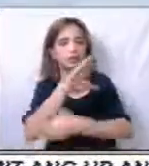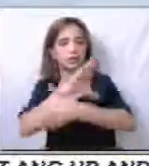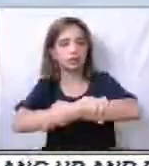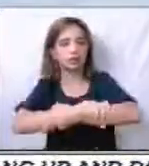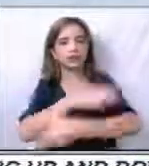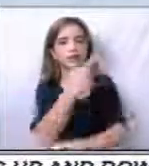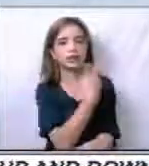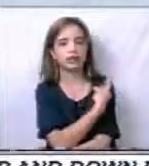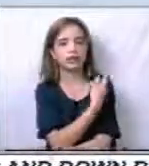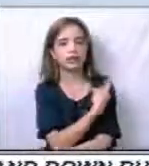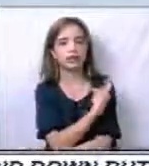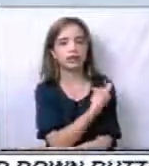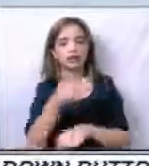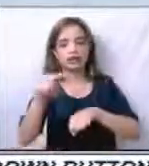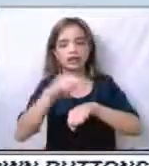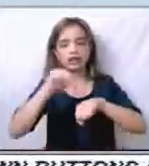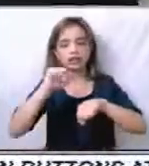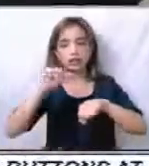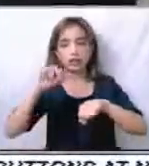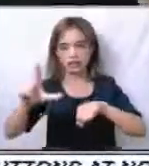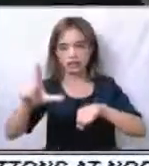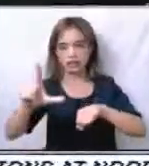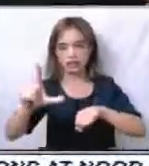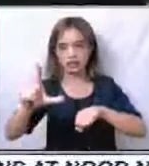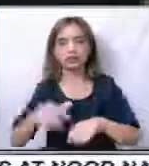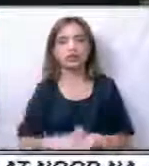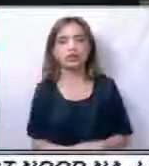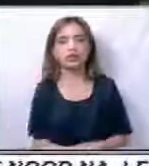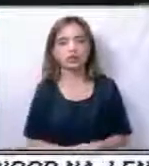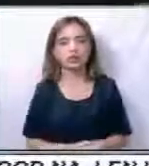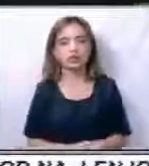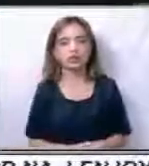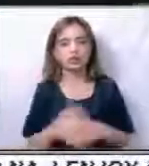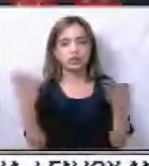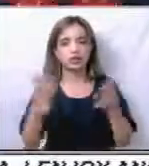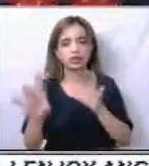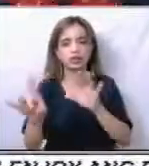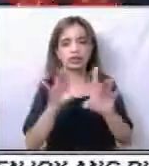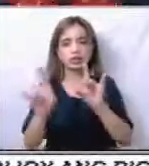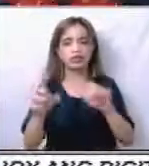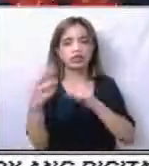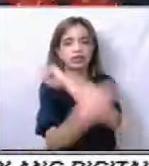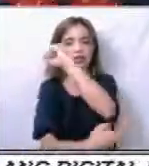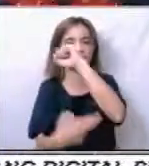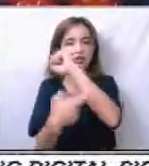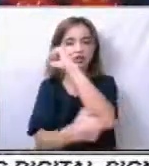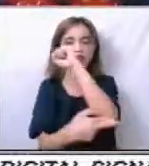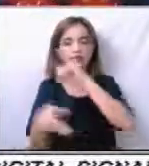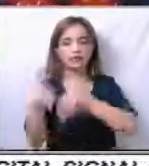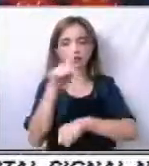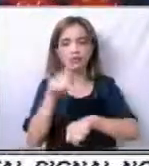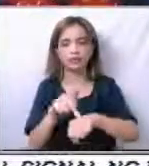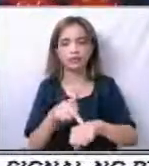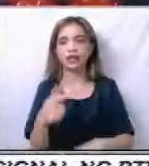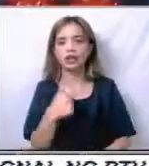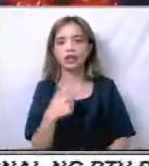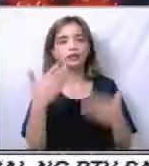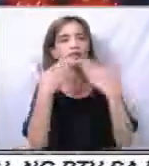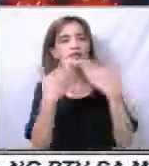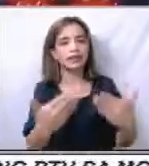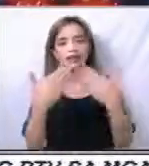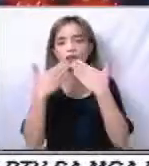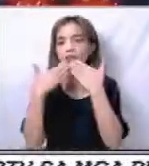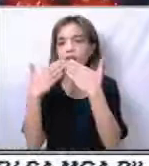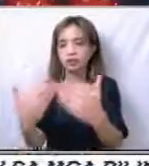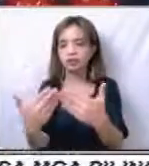Bakunahan National COVID-19 Vaccination Days sa mga piling rehiyon sa bansa. I thank everyone for your